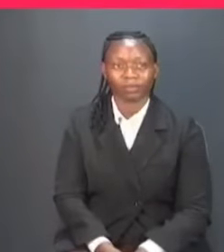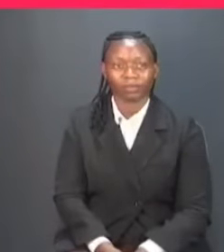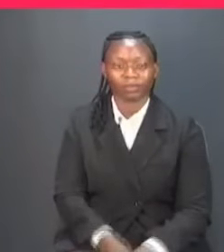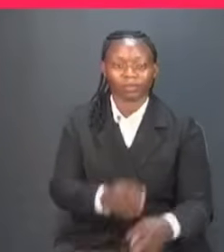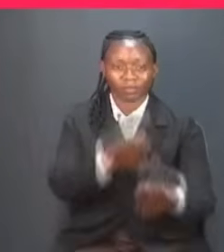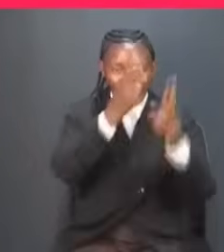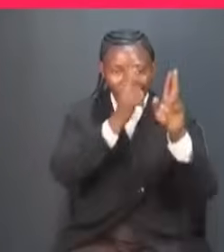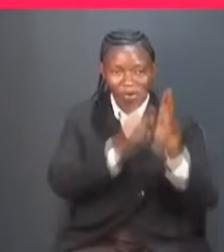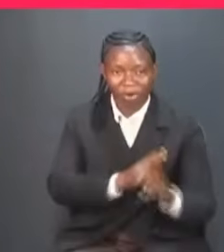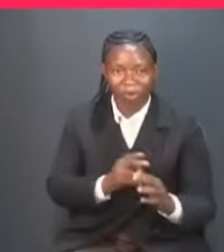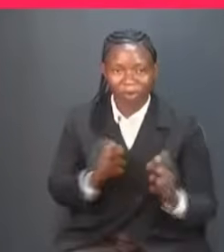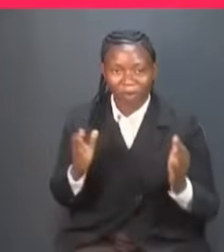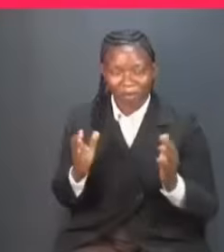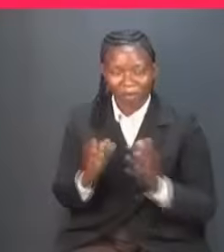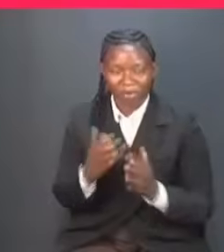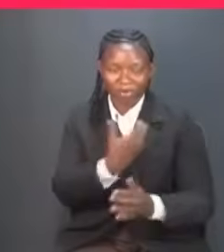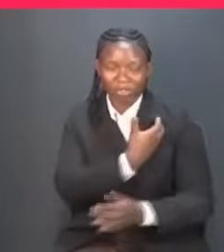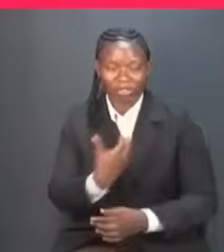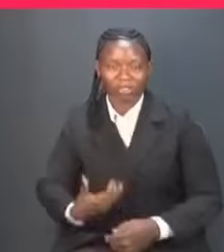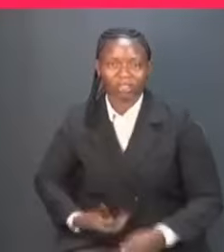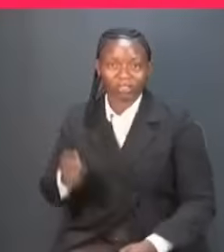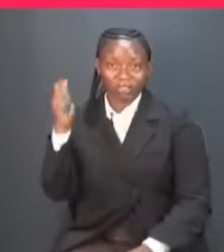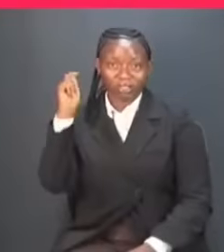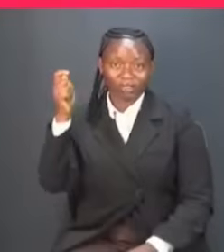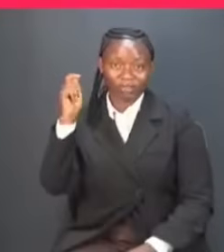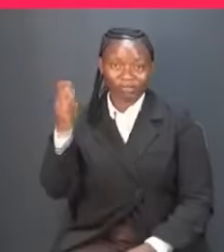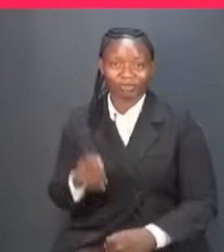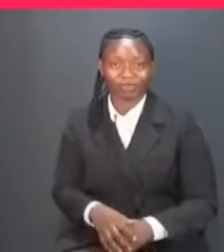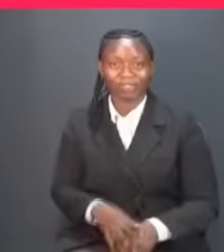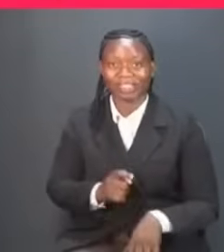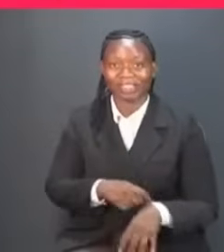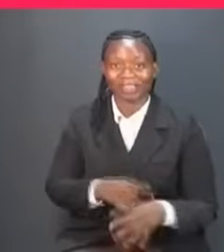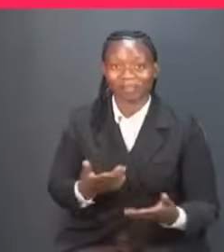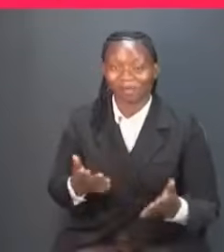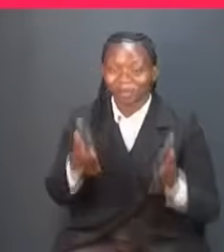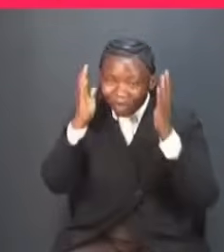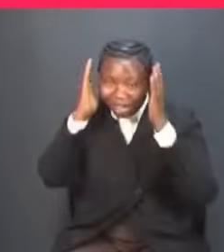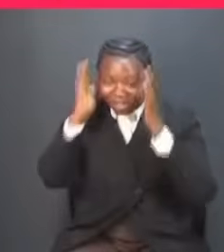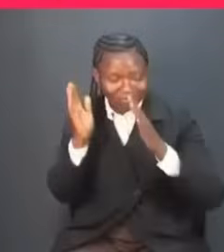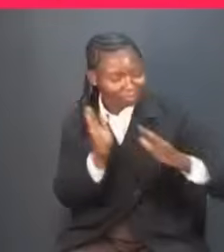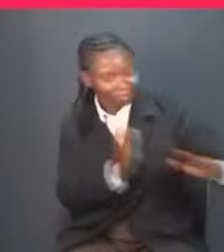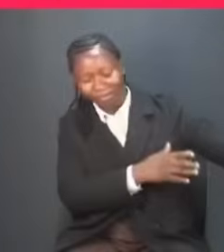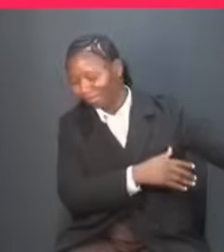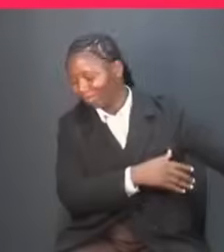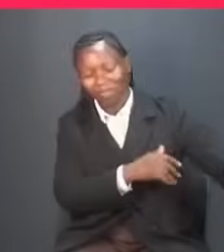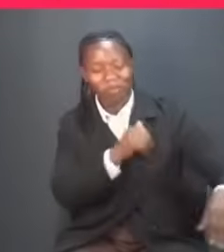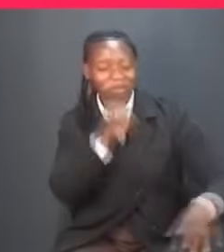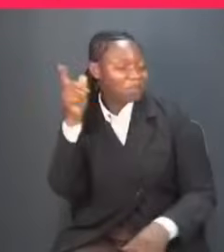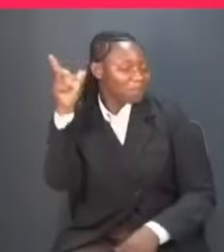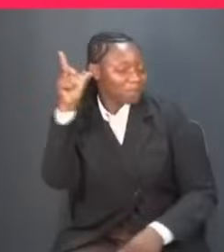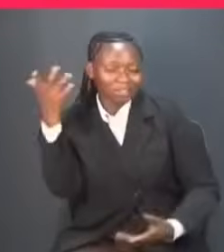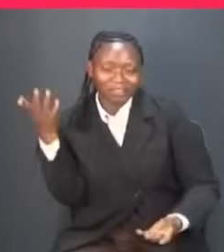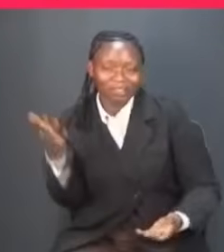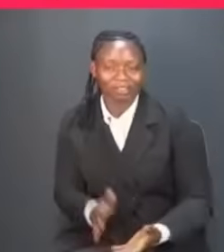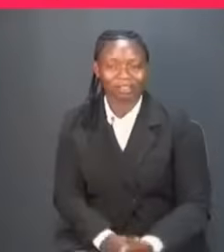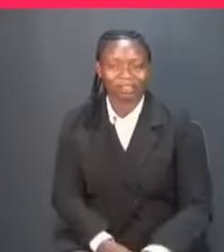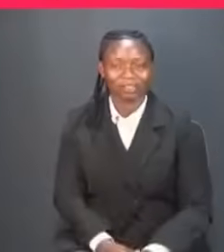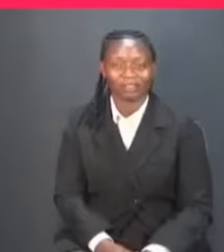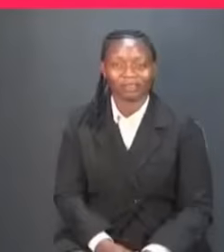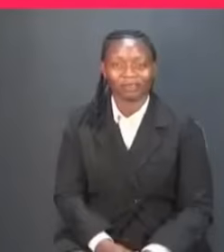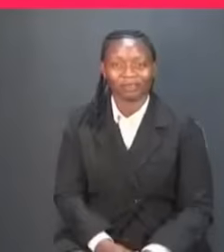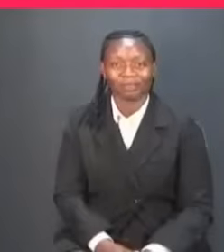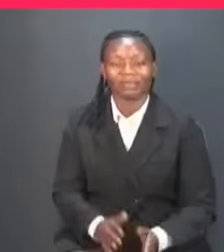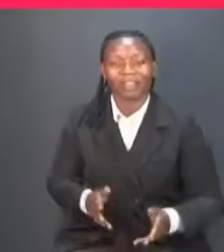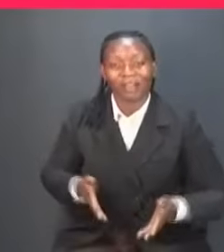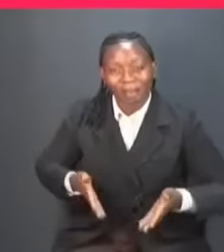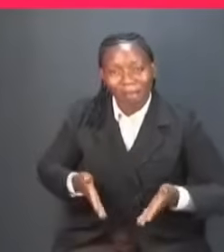Honorable Minority Chief Whip, I think at that time your attention was distracted. I actually